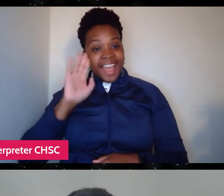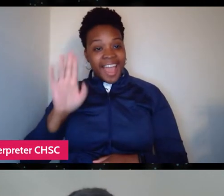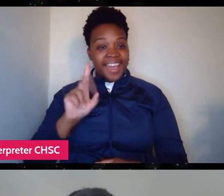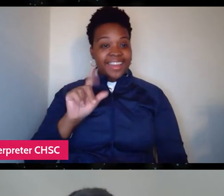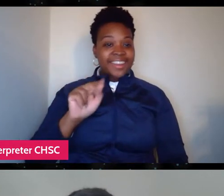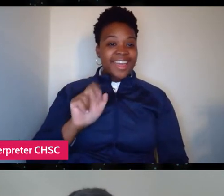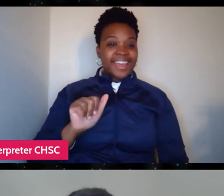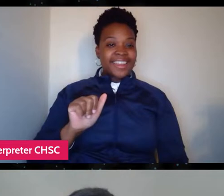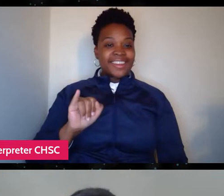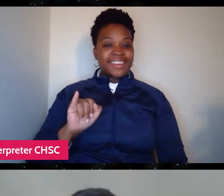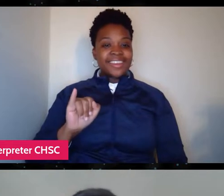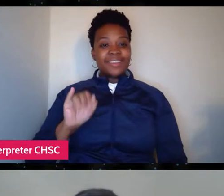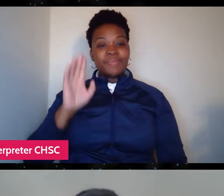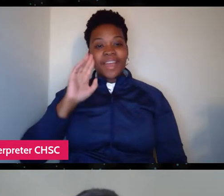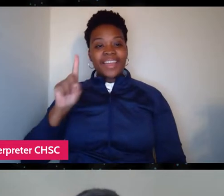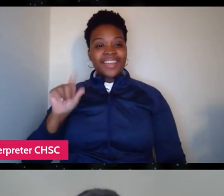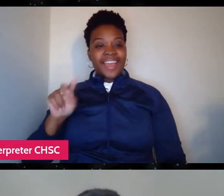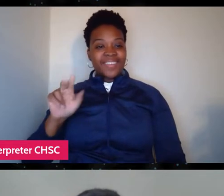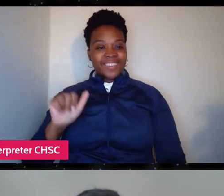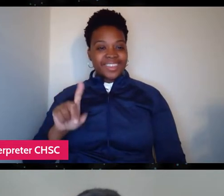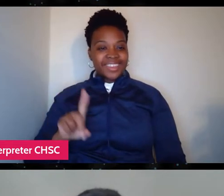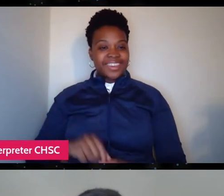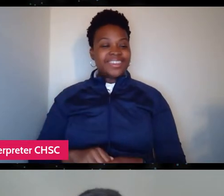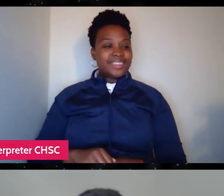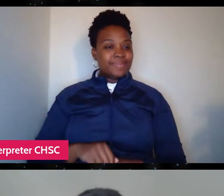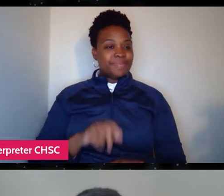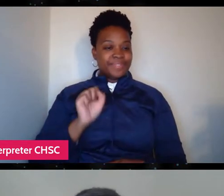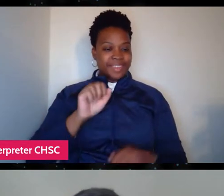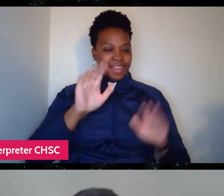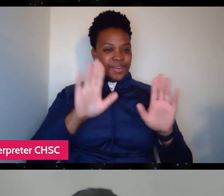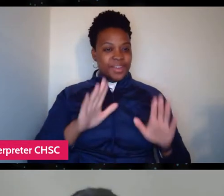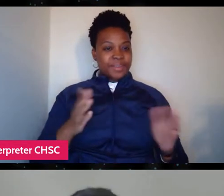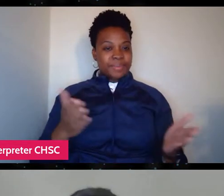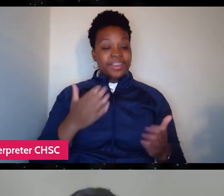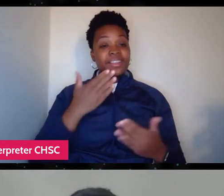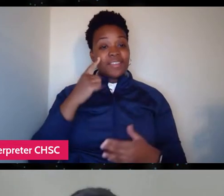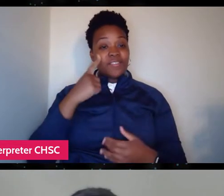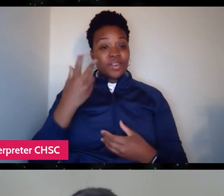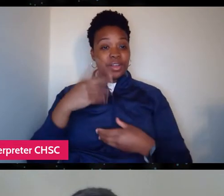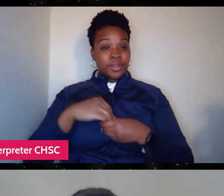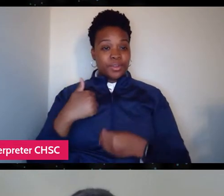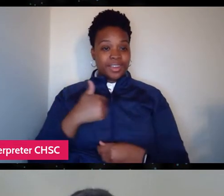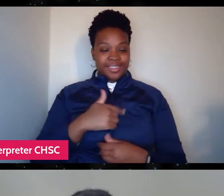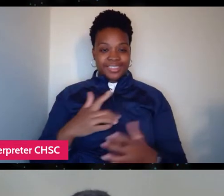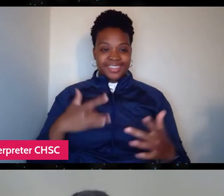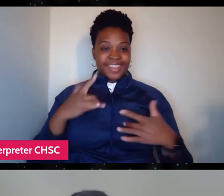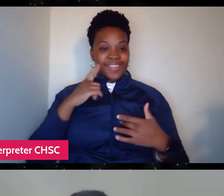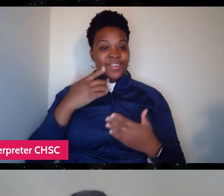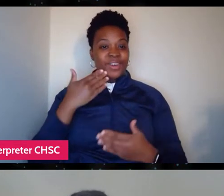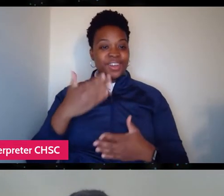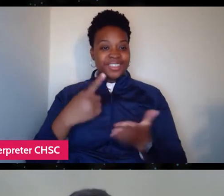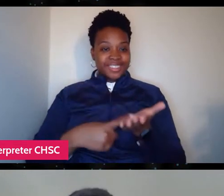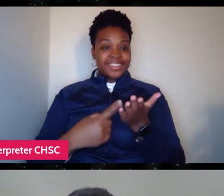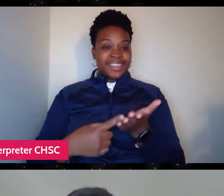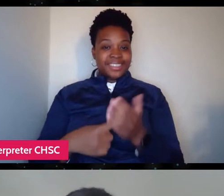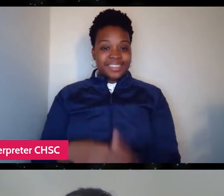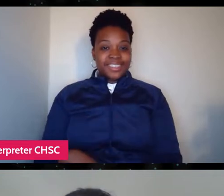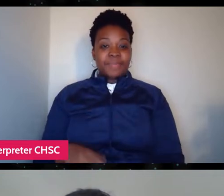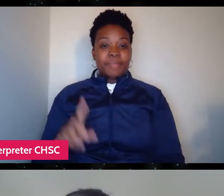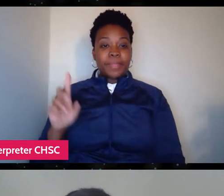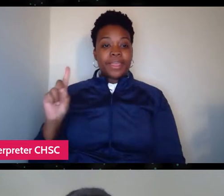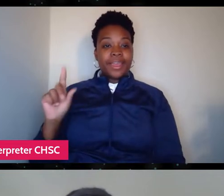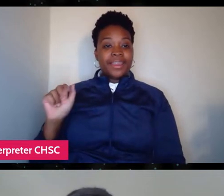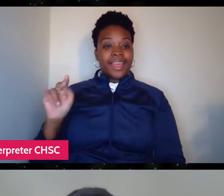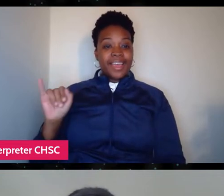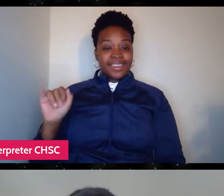David. Yep, so great to be here. Thanks so much for including us and excited for a good discussion. Yes, good.